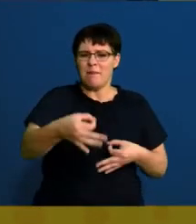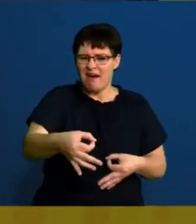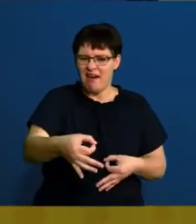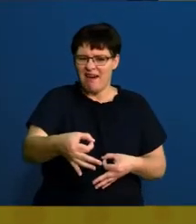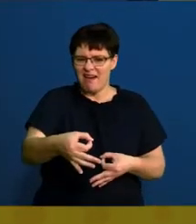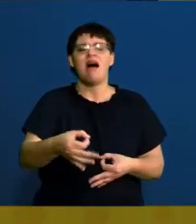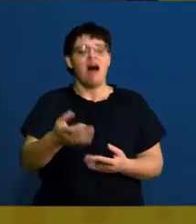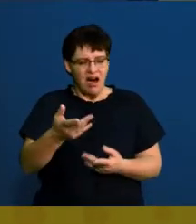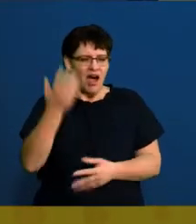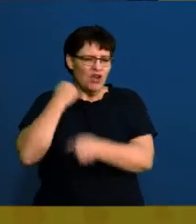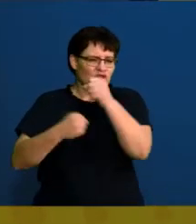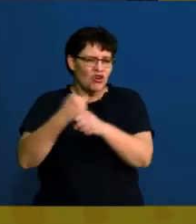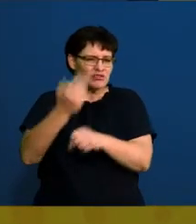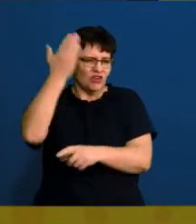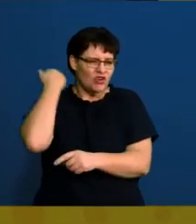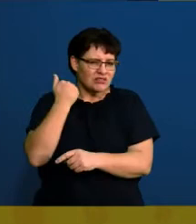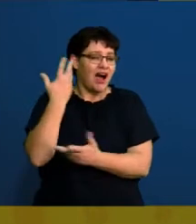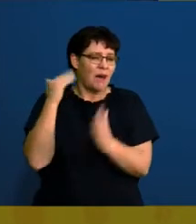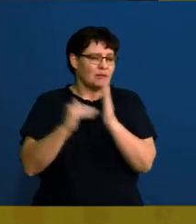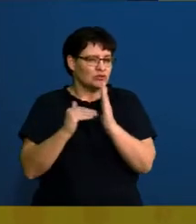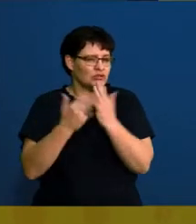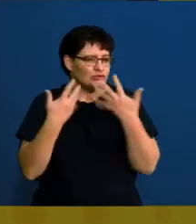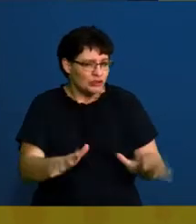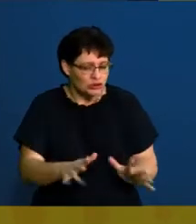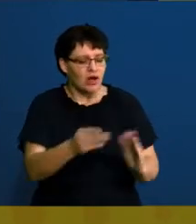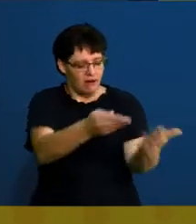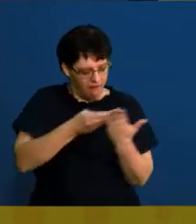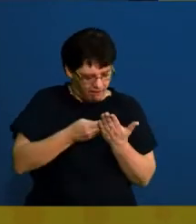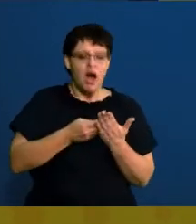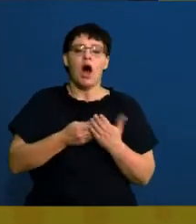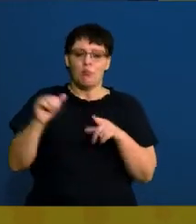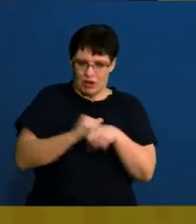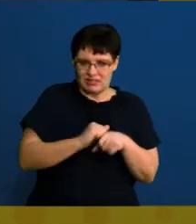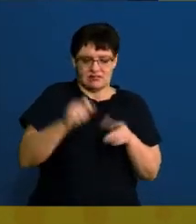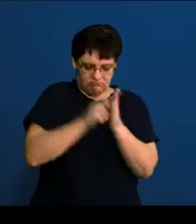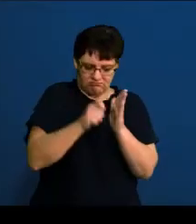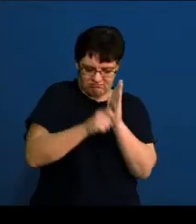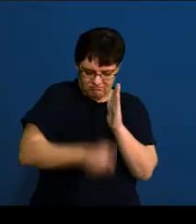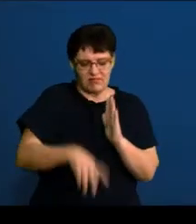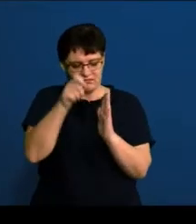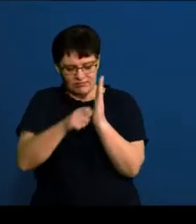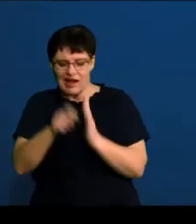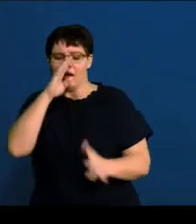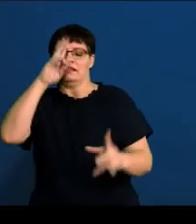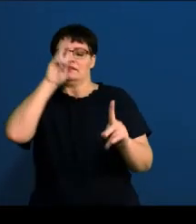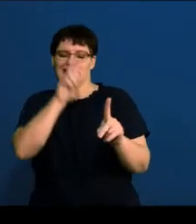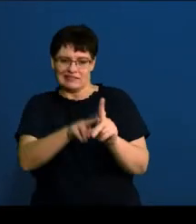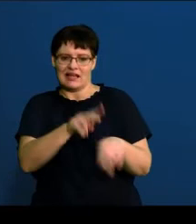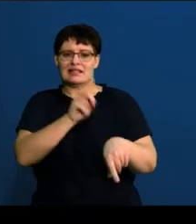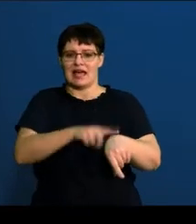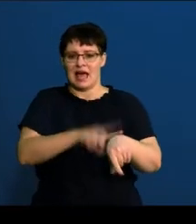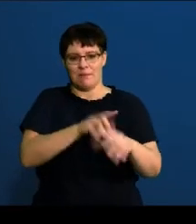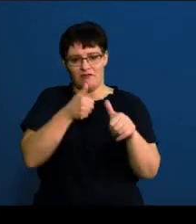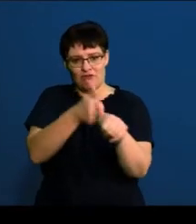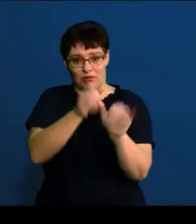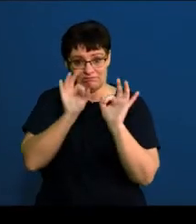papers from previous years so you get a sense of what the expectation is, and work to time.